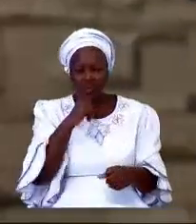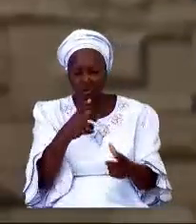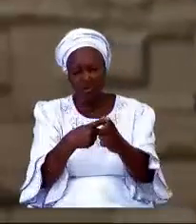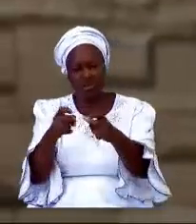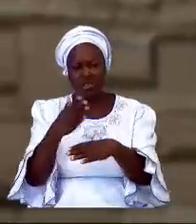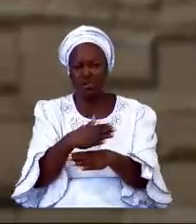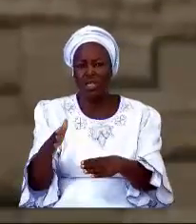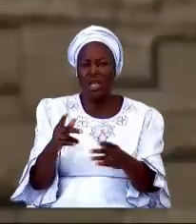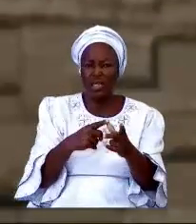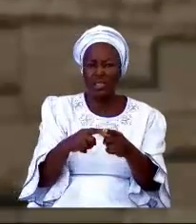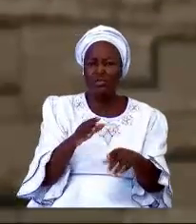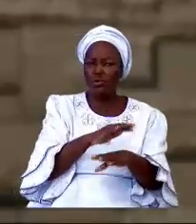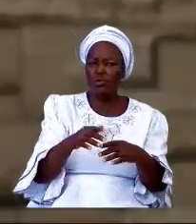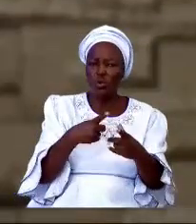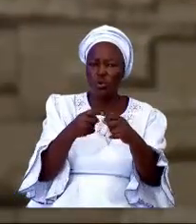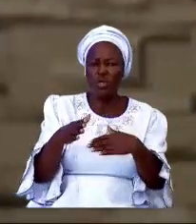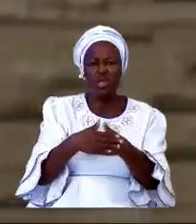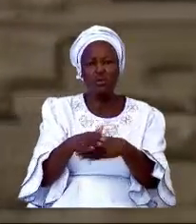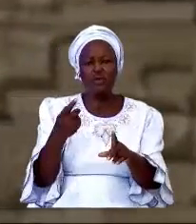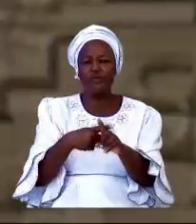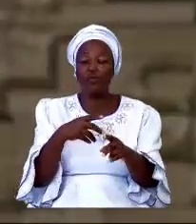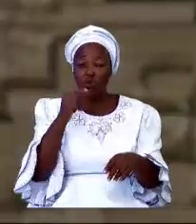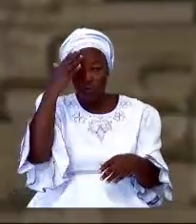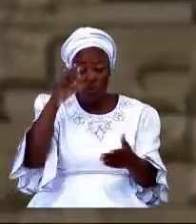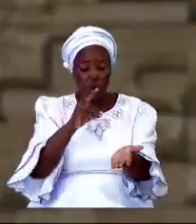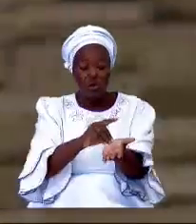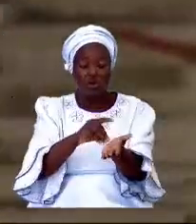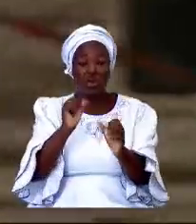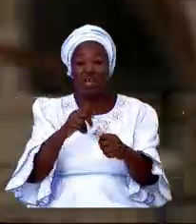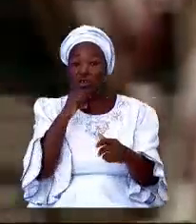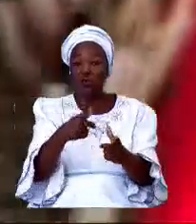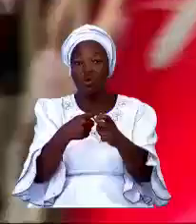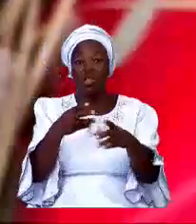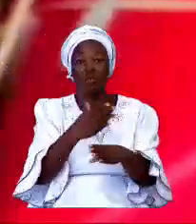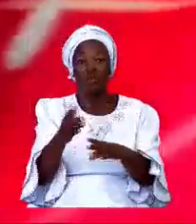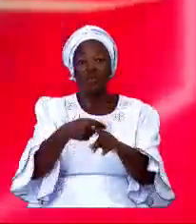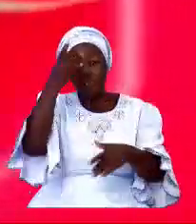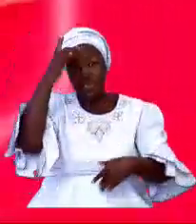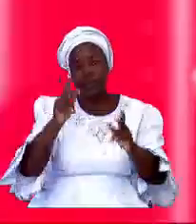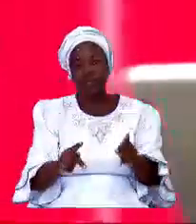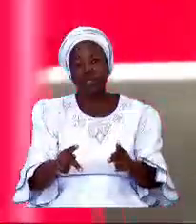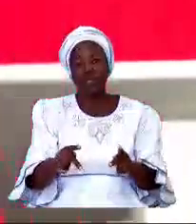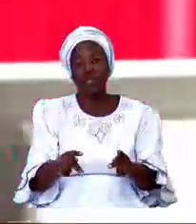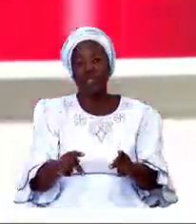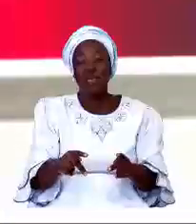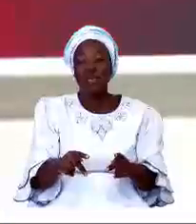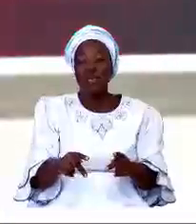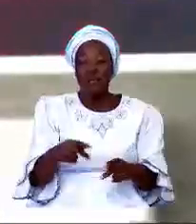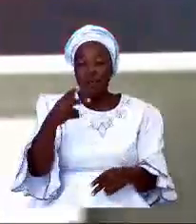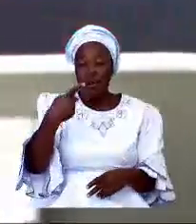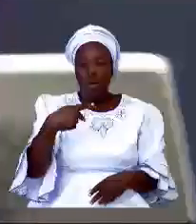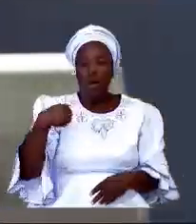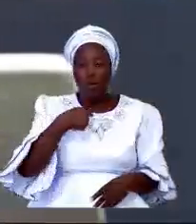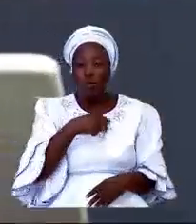the deliverance power, you will not be running away. How can the doctor run away from the patient and then still treat